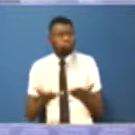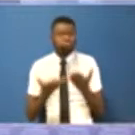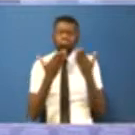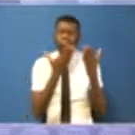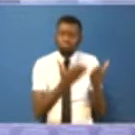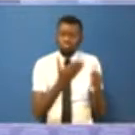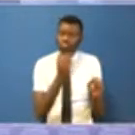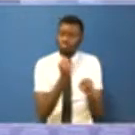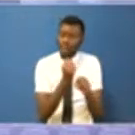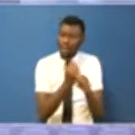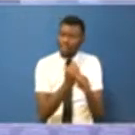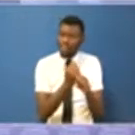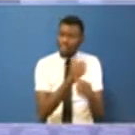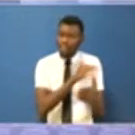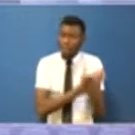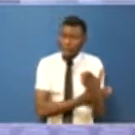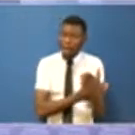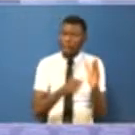2020.